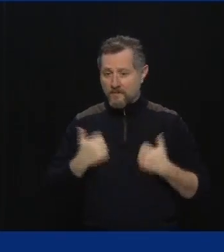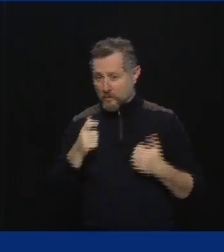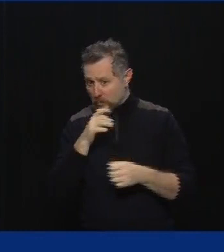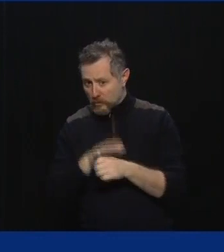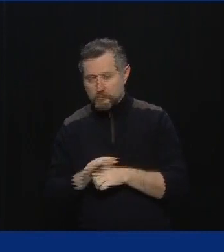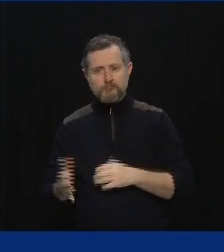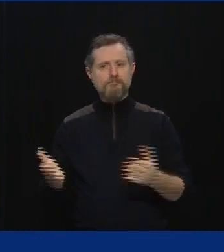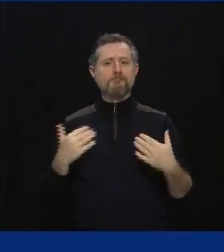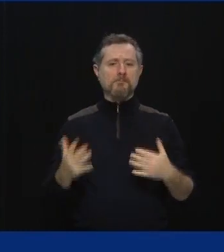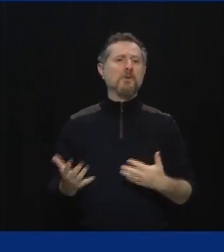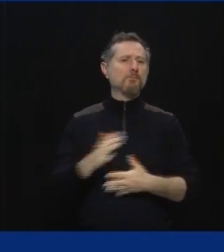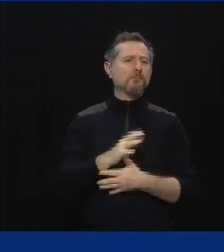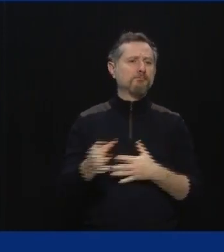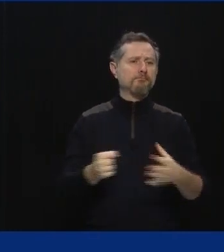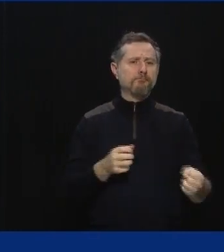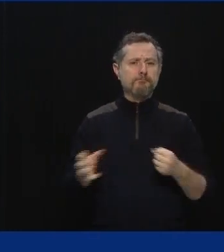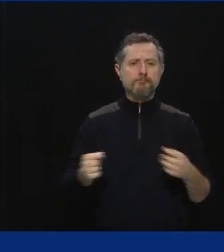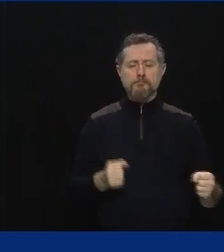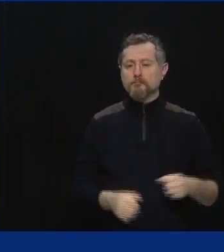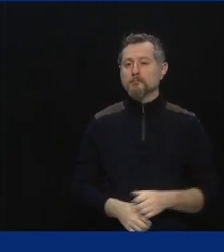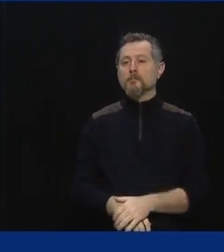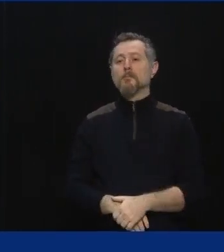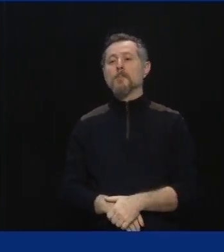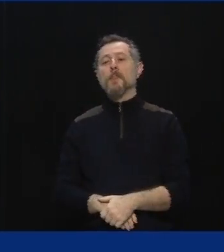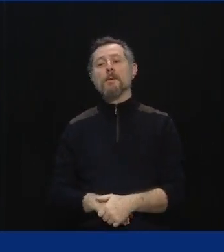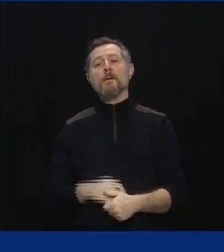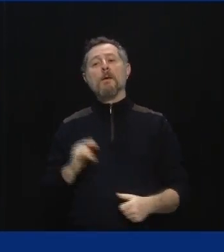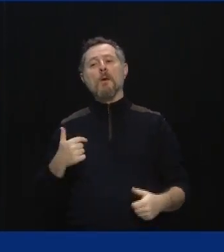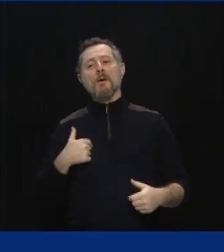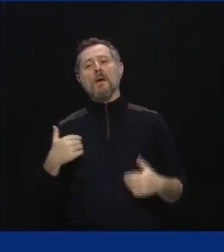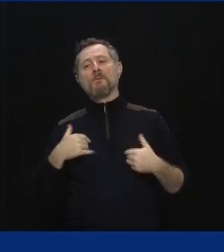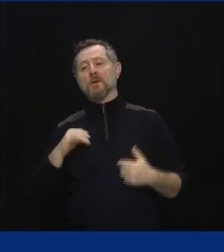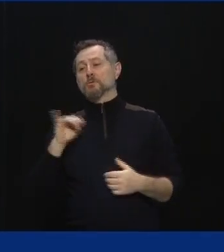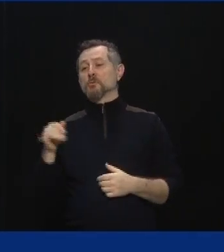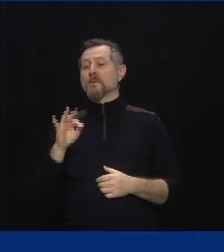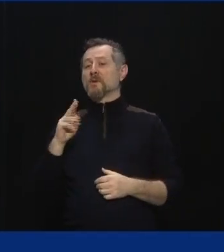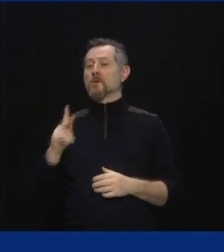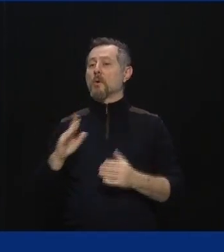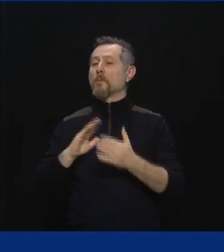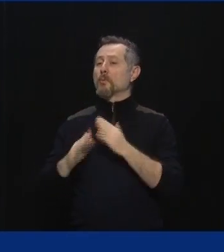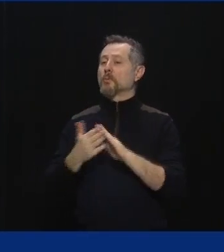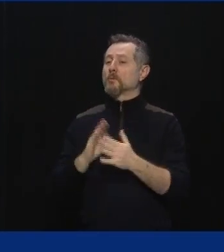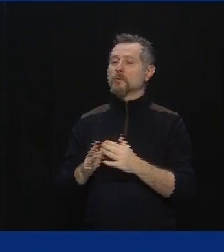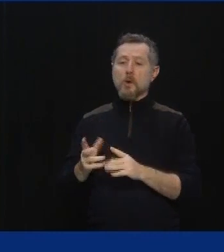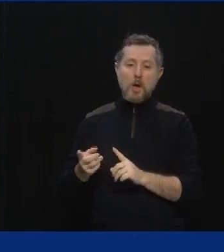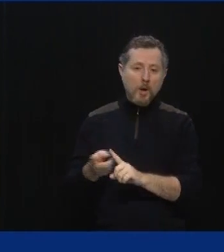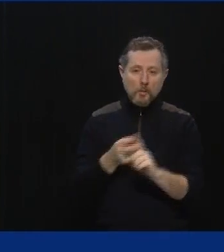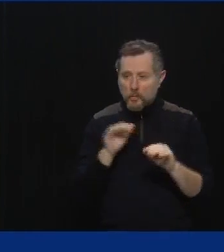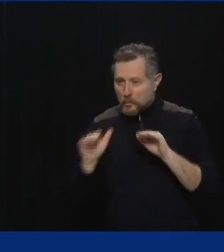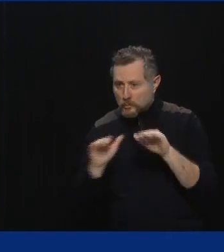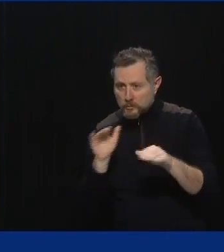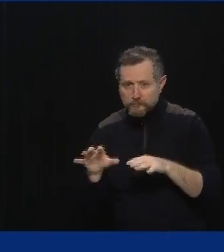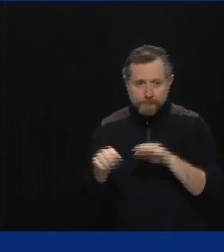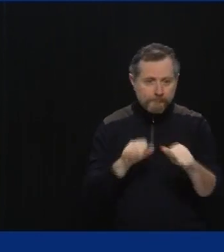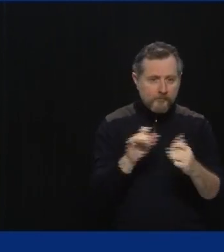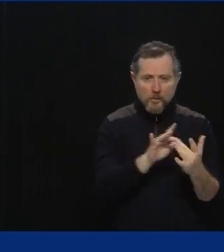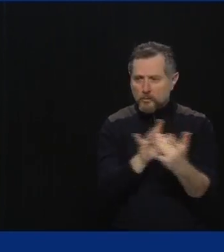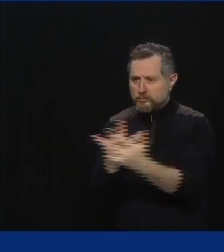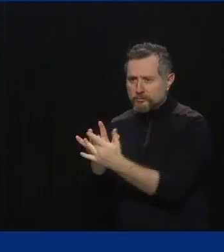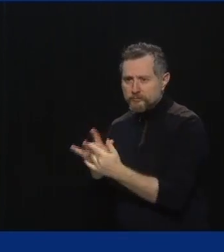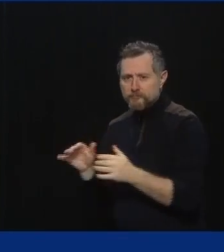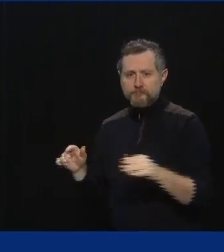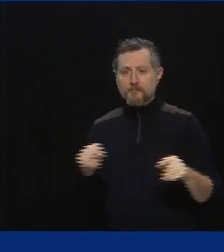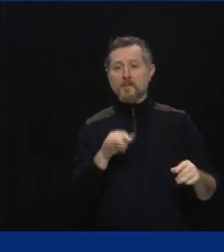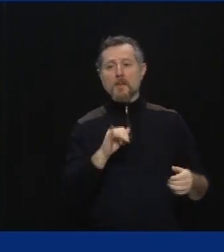Our effort is bolstered by a JFK neighborhood outreach office, as well as partnering